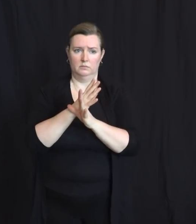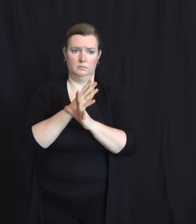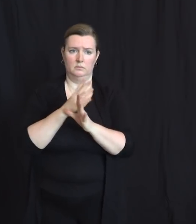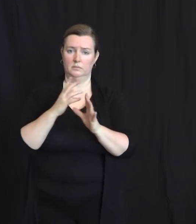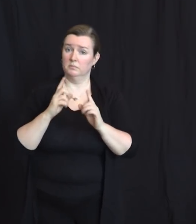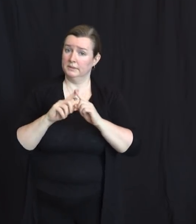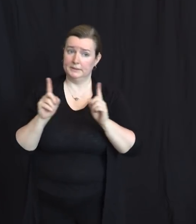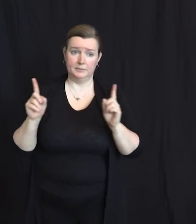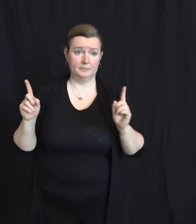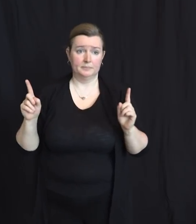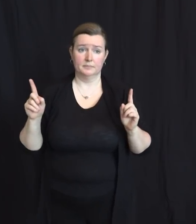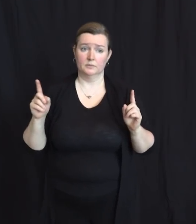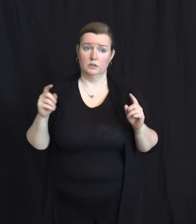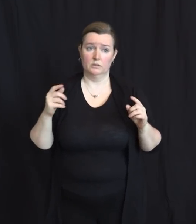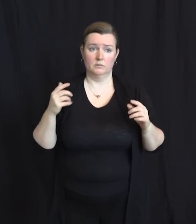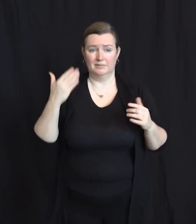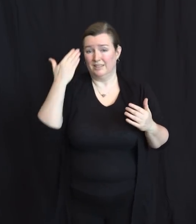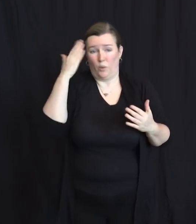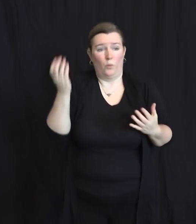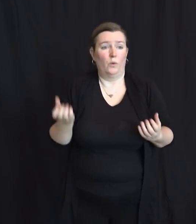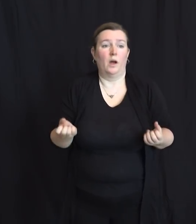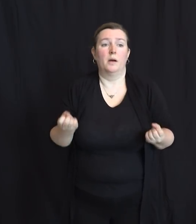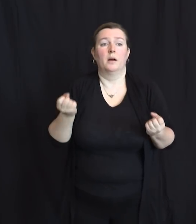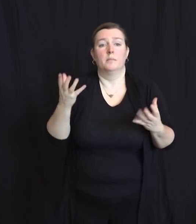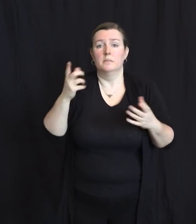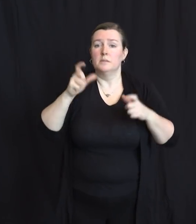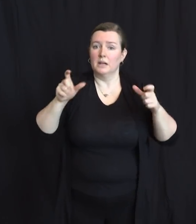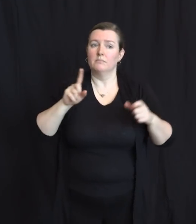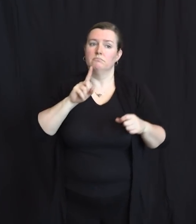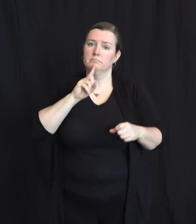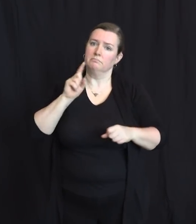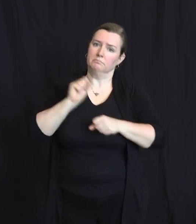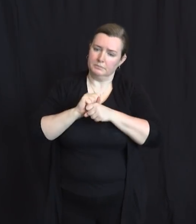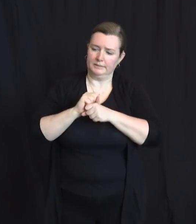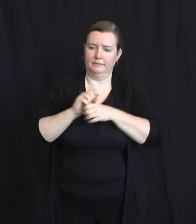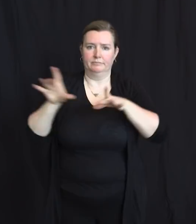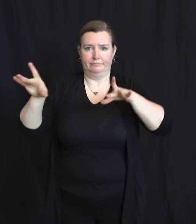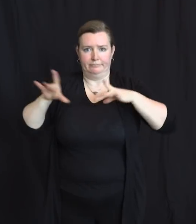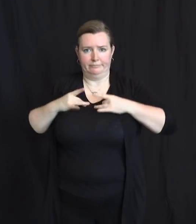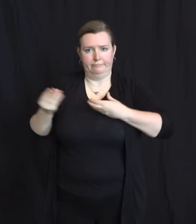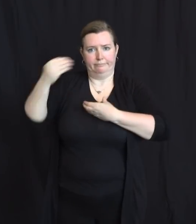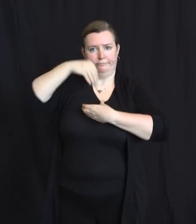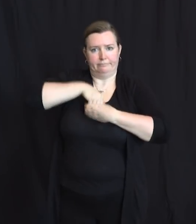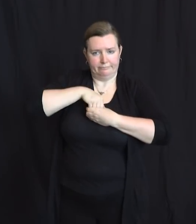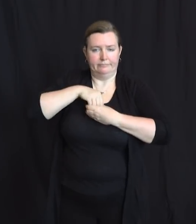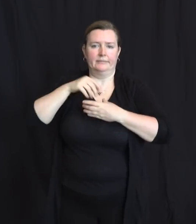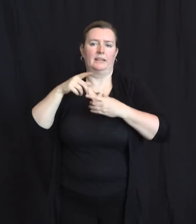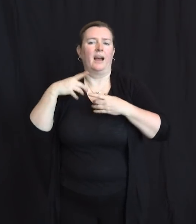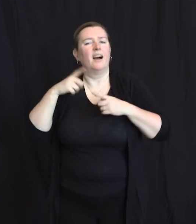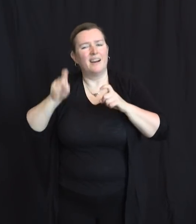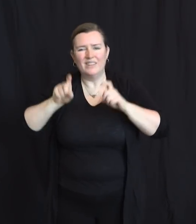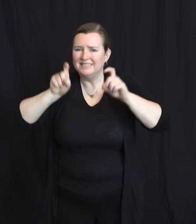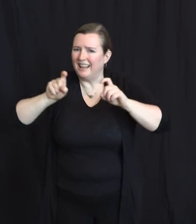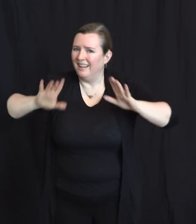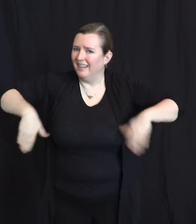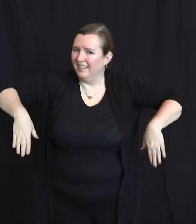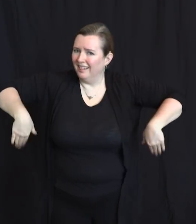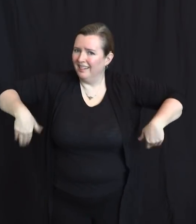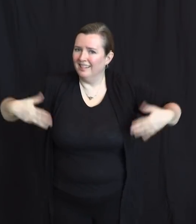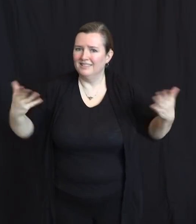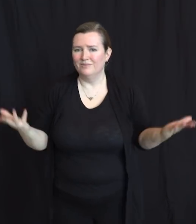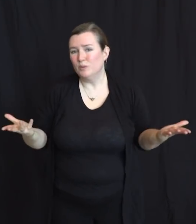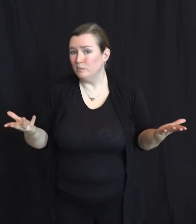what the denominator is. This is just the amount of folks who have tested positive. And maybe if we could now flip to the chart that you